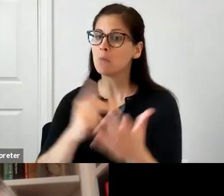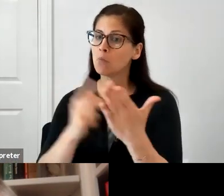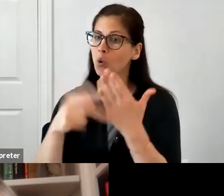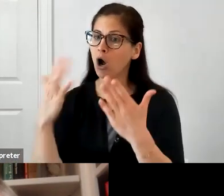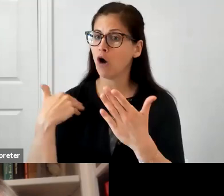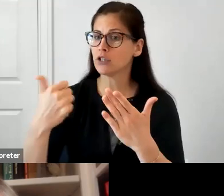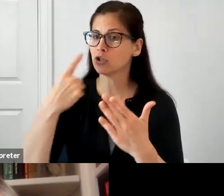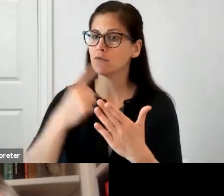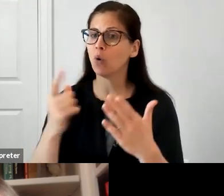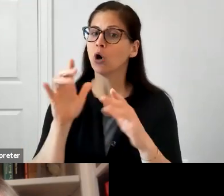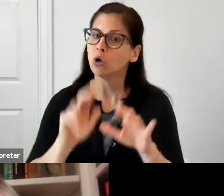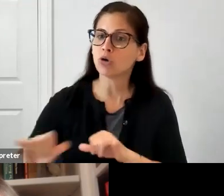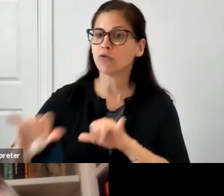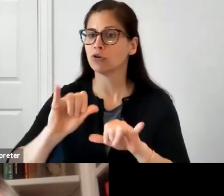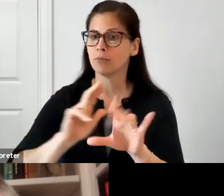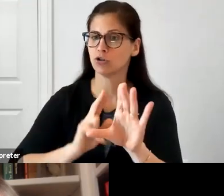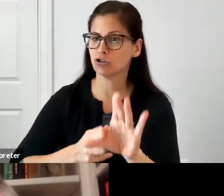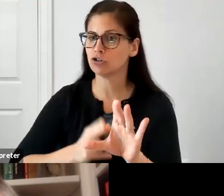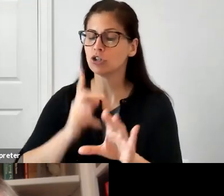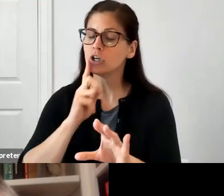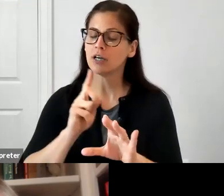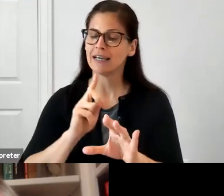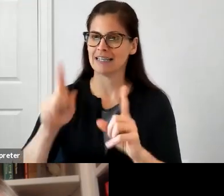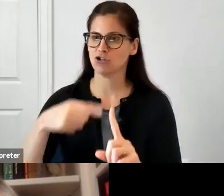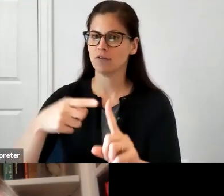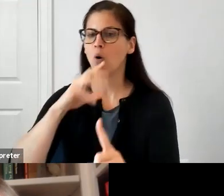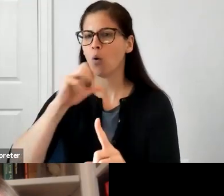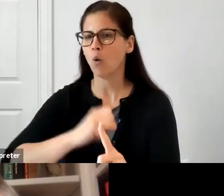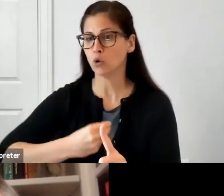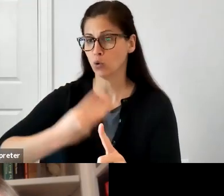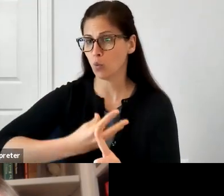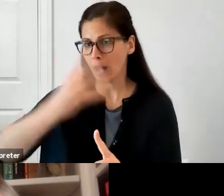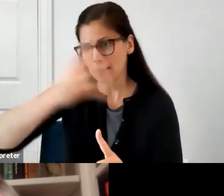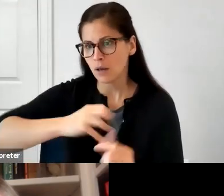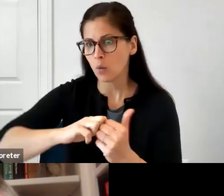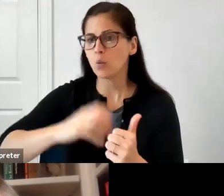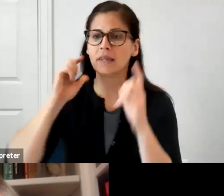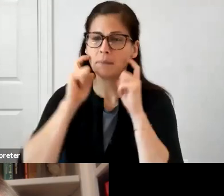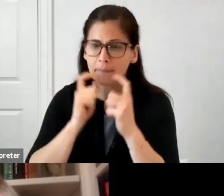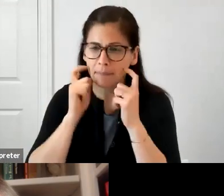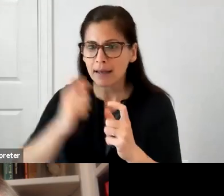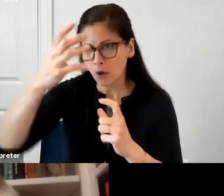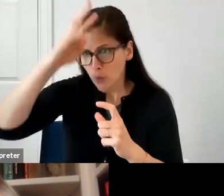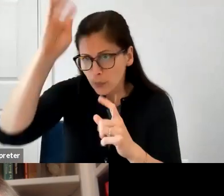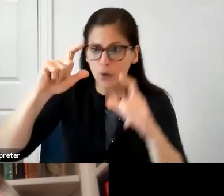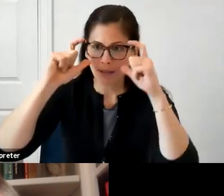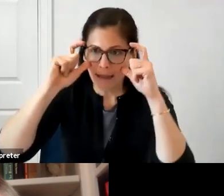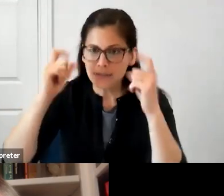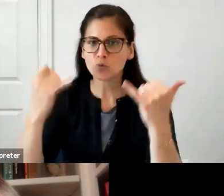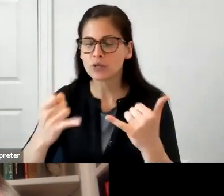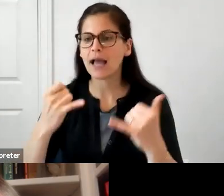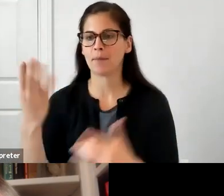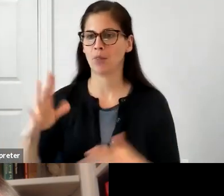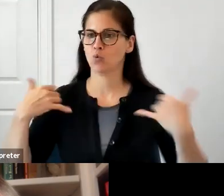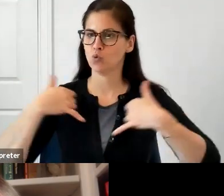Universal Participation Initiative. I am an older white gentleman with a beard, glasses, and a mohawk. And today I'm wearing a blue